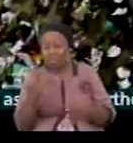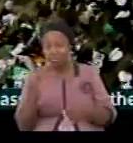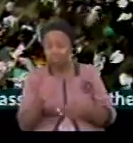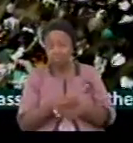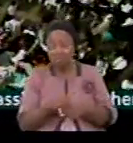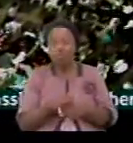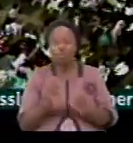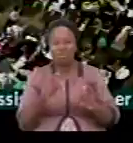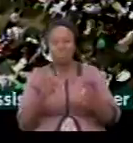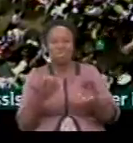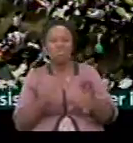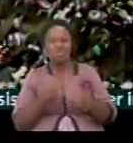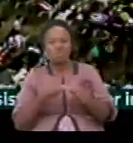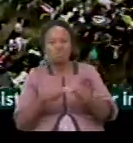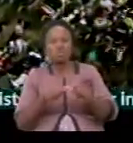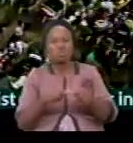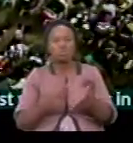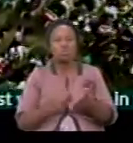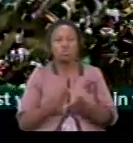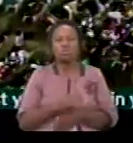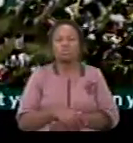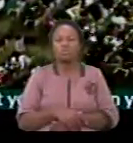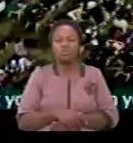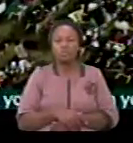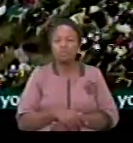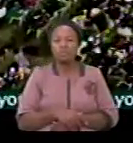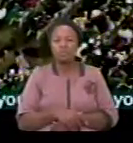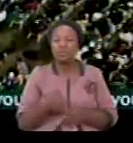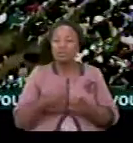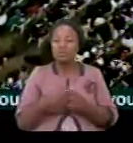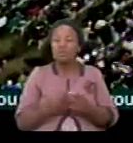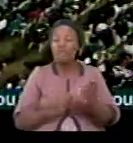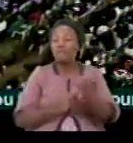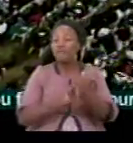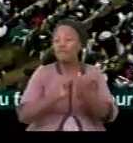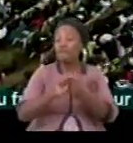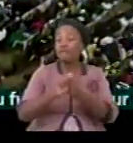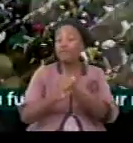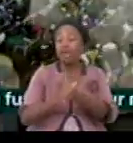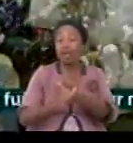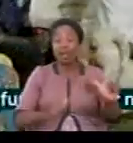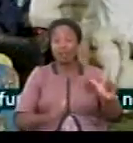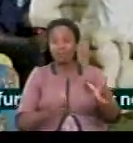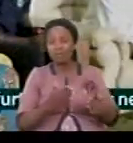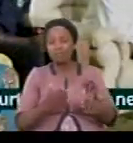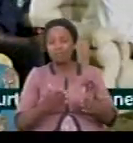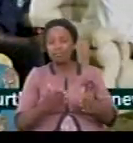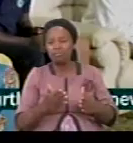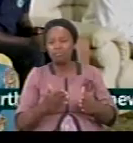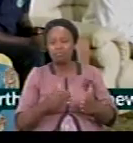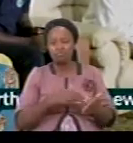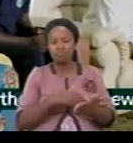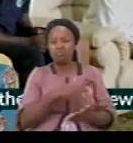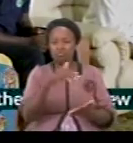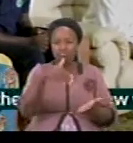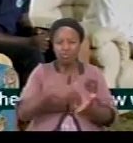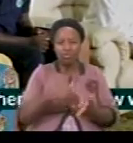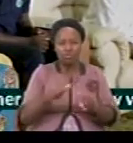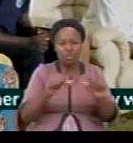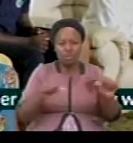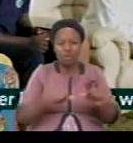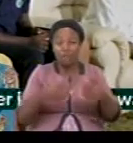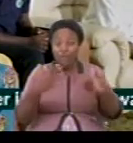left-hand side towards the fence middle area we finished thank you very much already we've seen some hunts there